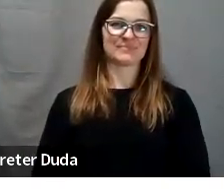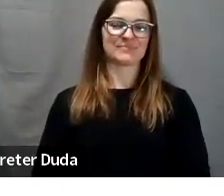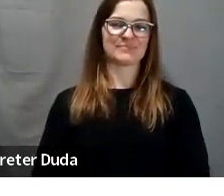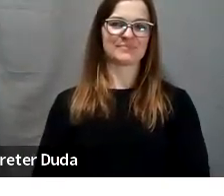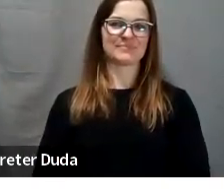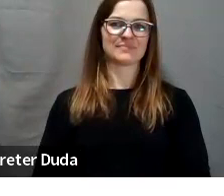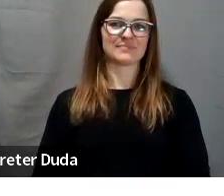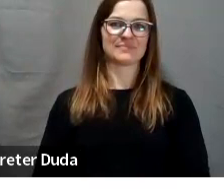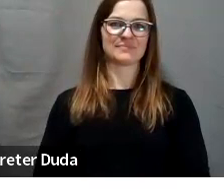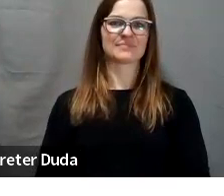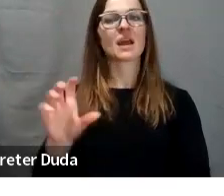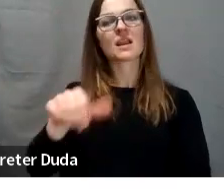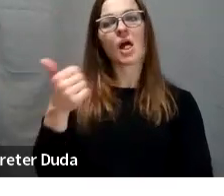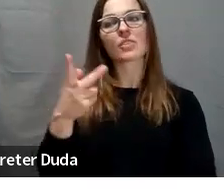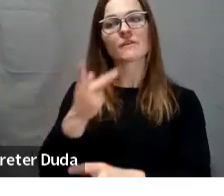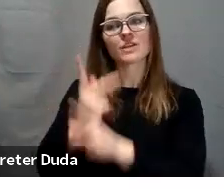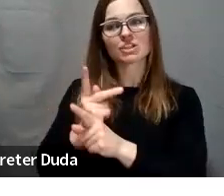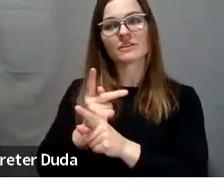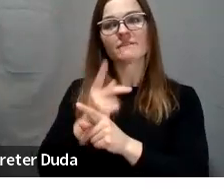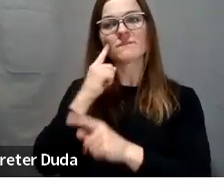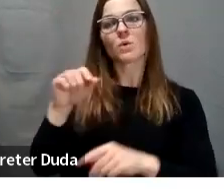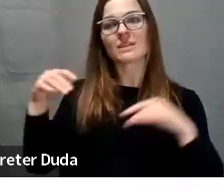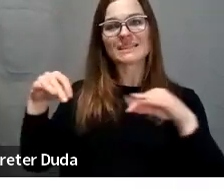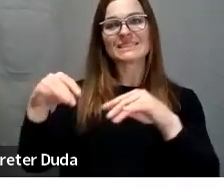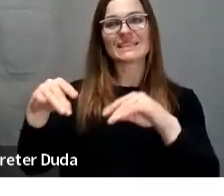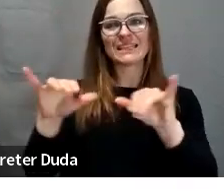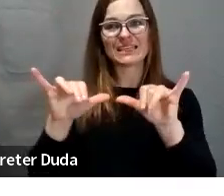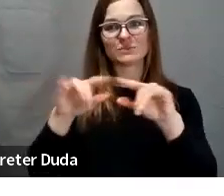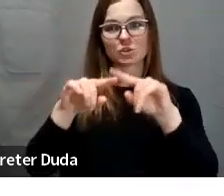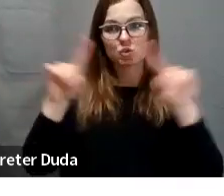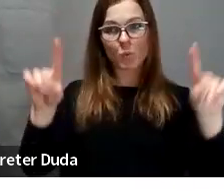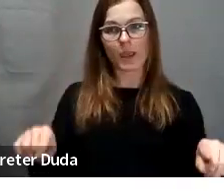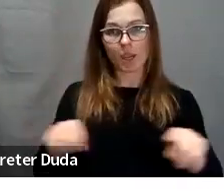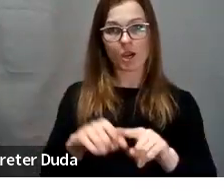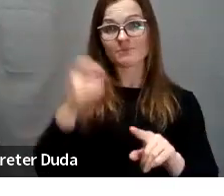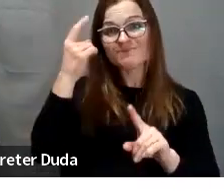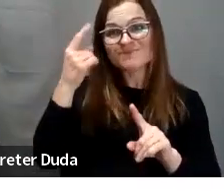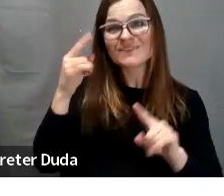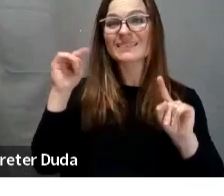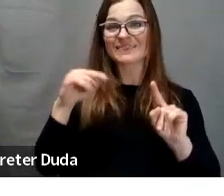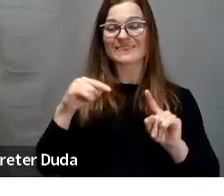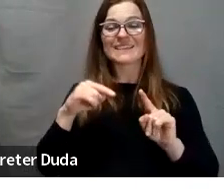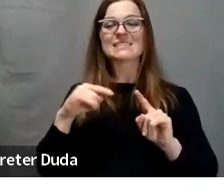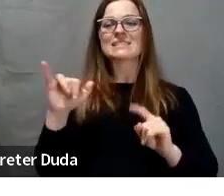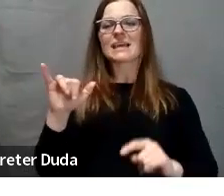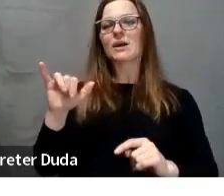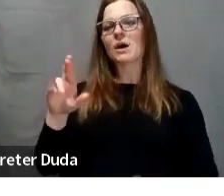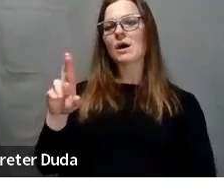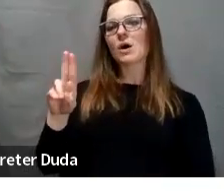of that, the seeding square, except this is a ruler. And it's kind of the same idea where it has holes in